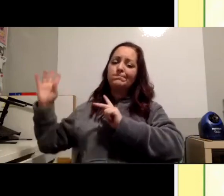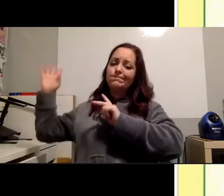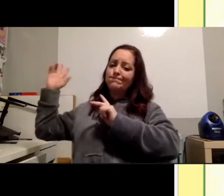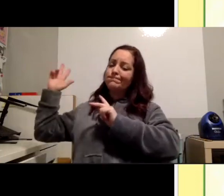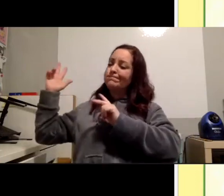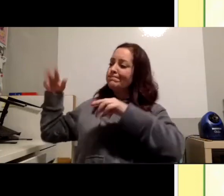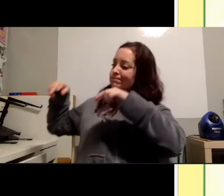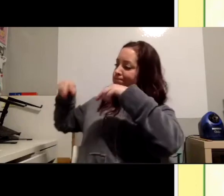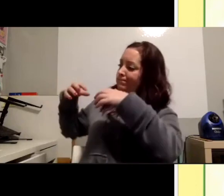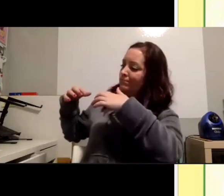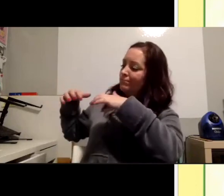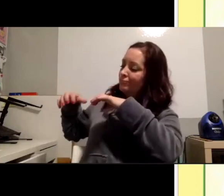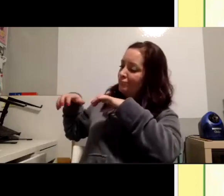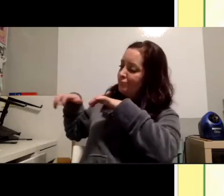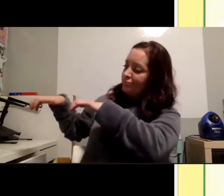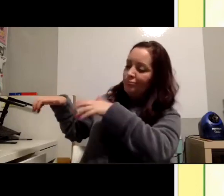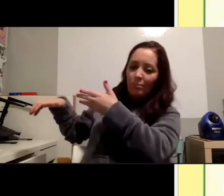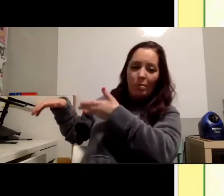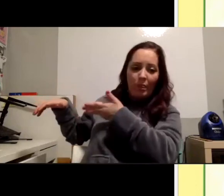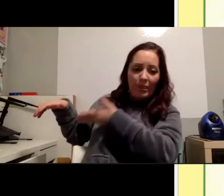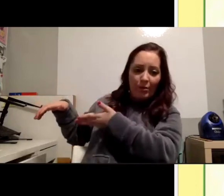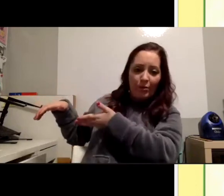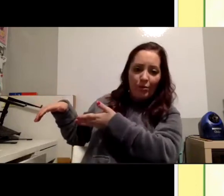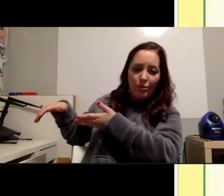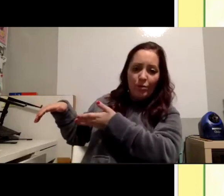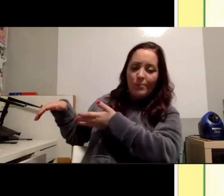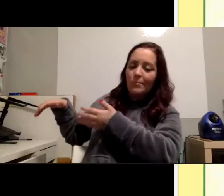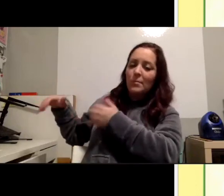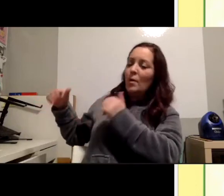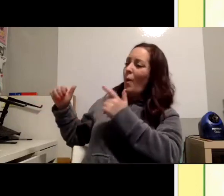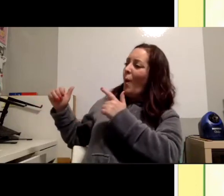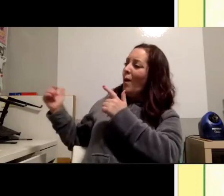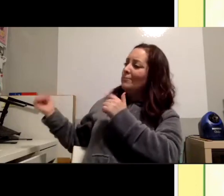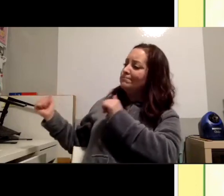the townspeople had gathered at the door.